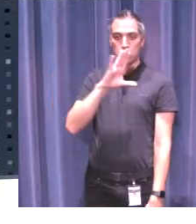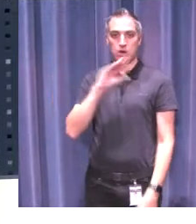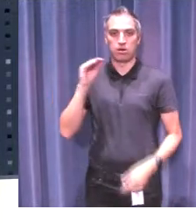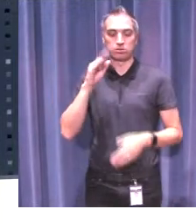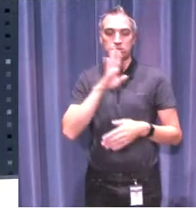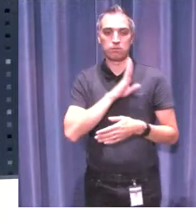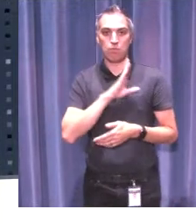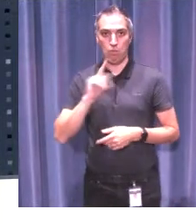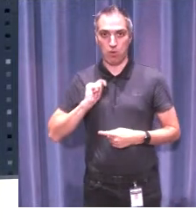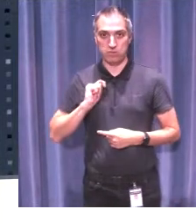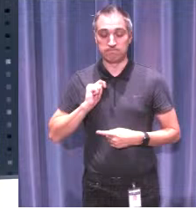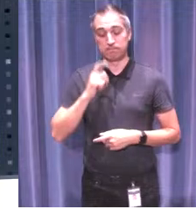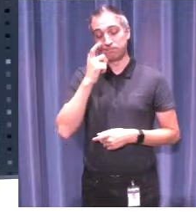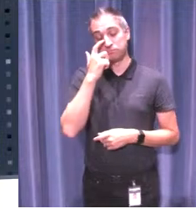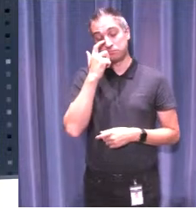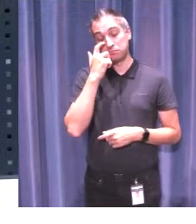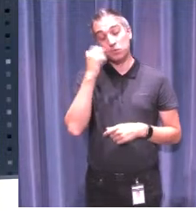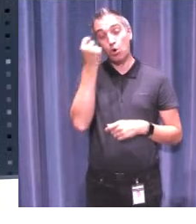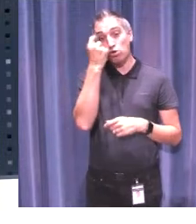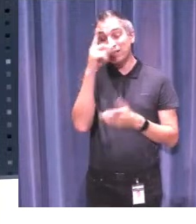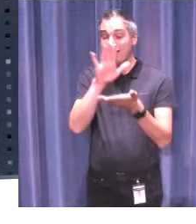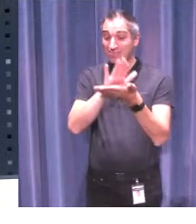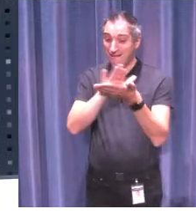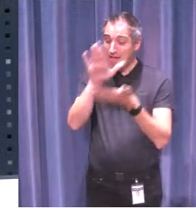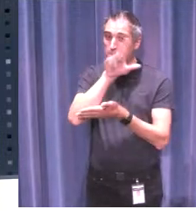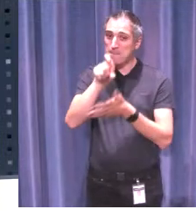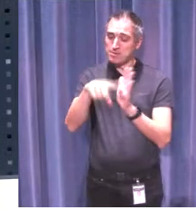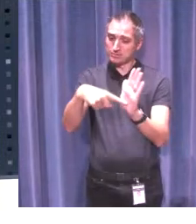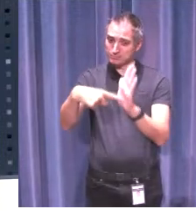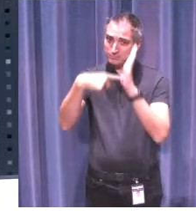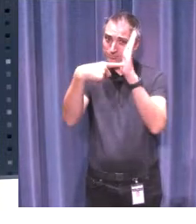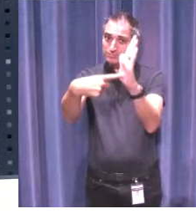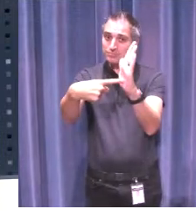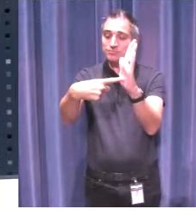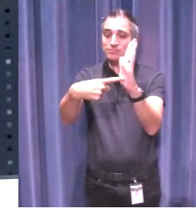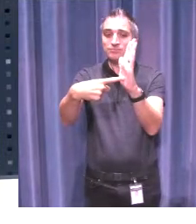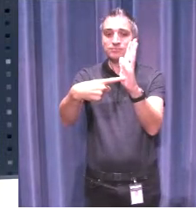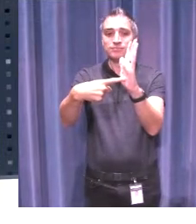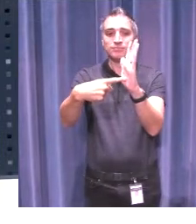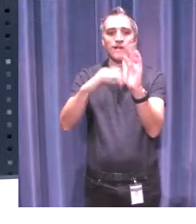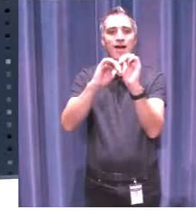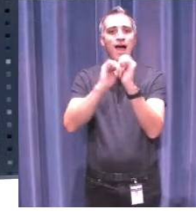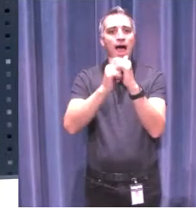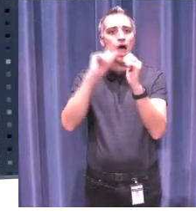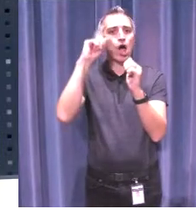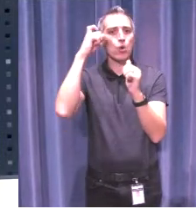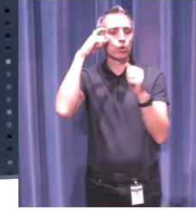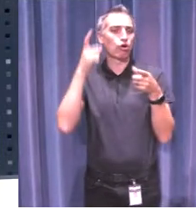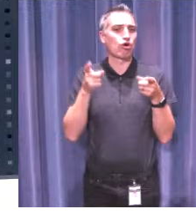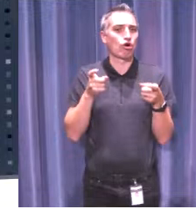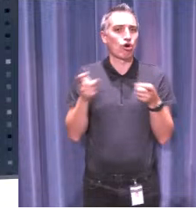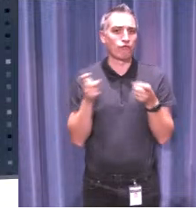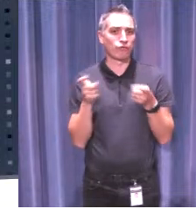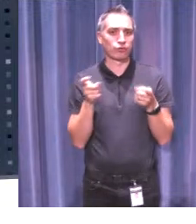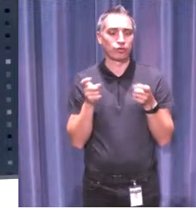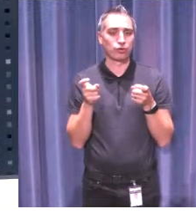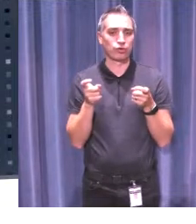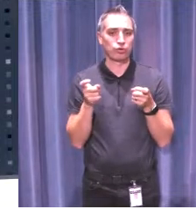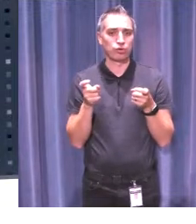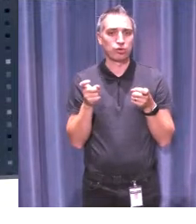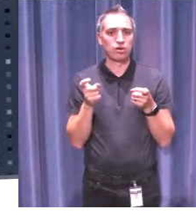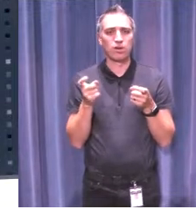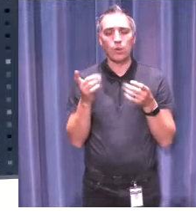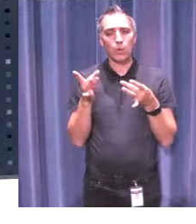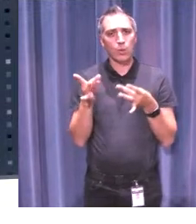to illustrate and have evidence around how they are governing in a way that is